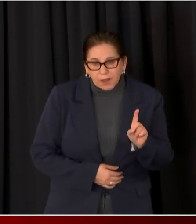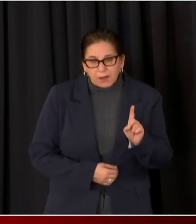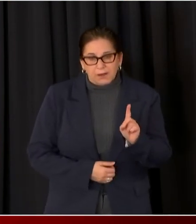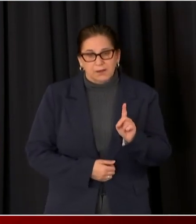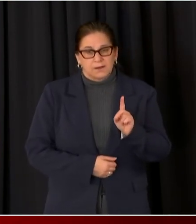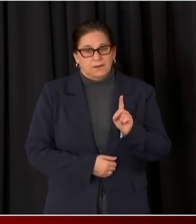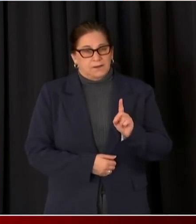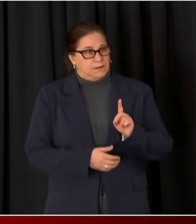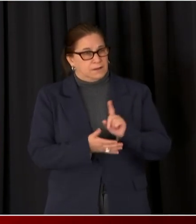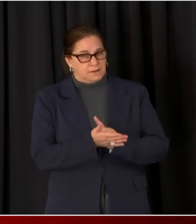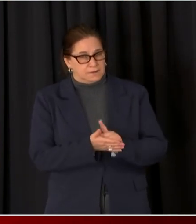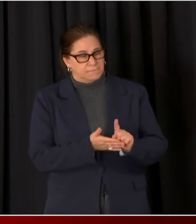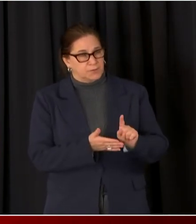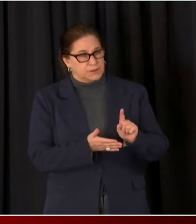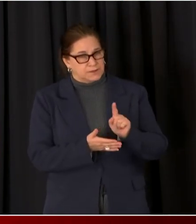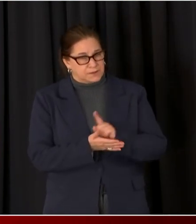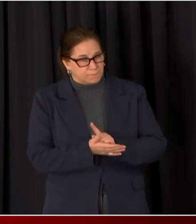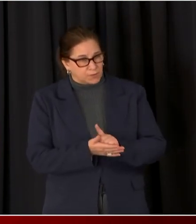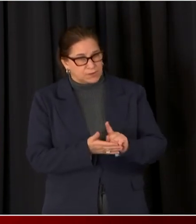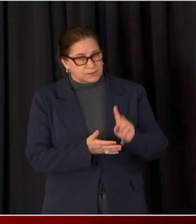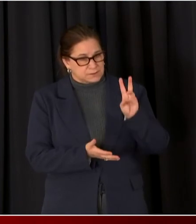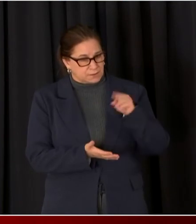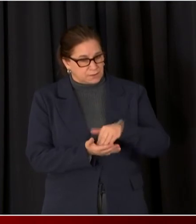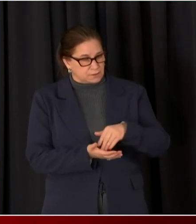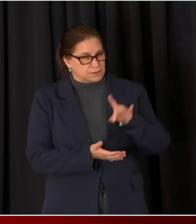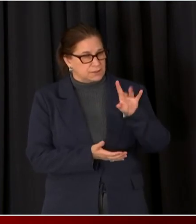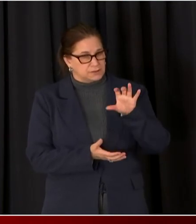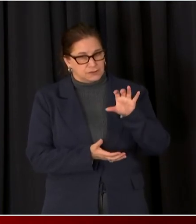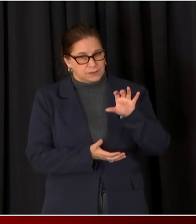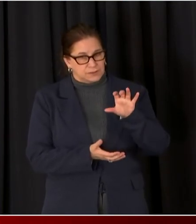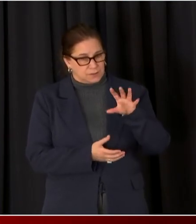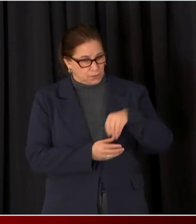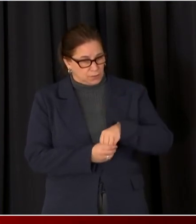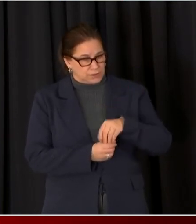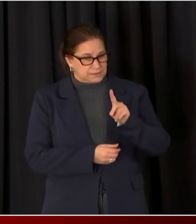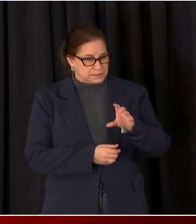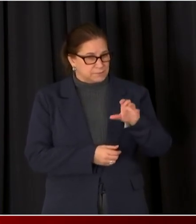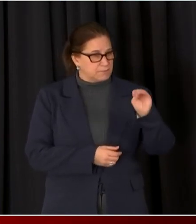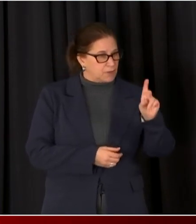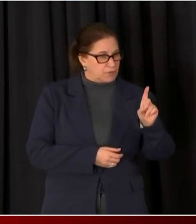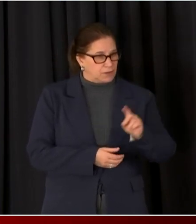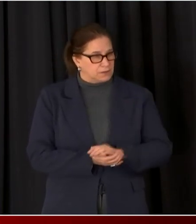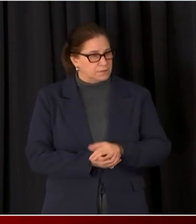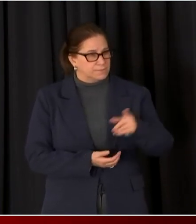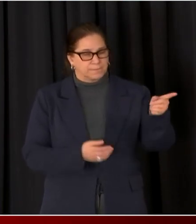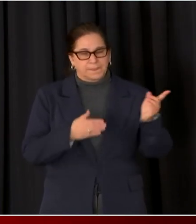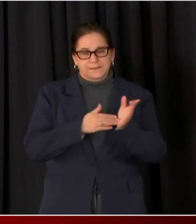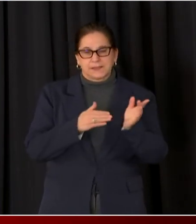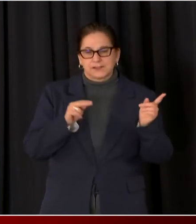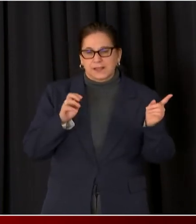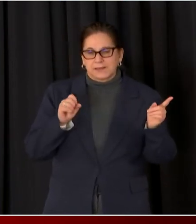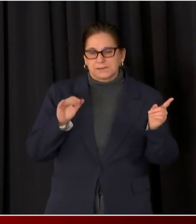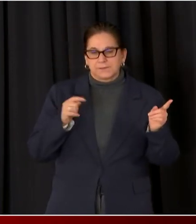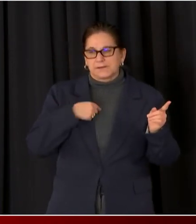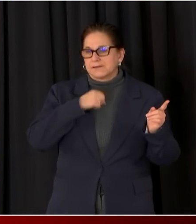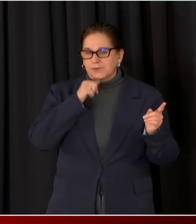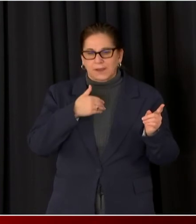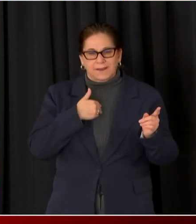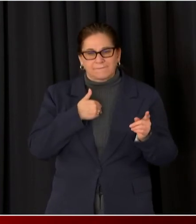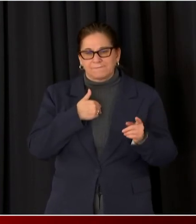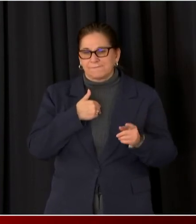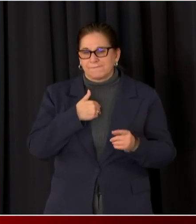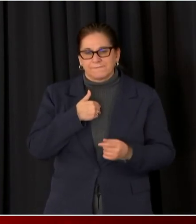or? No, we don't know. There is you don't have like 6-7 weeks worth of allotments